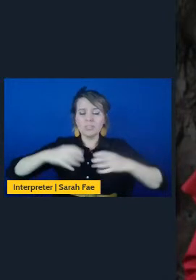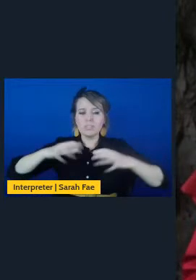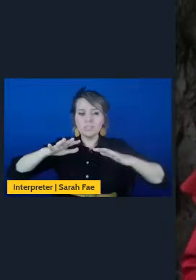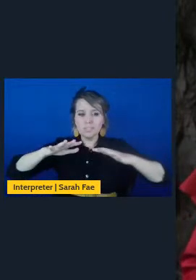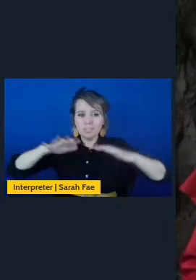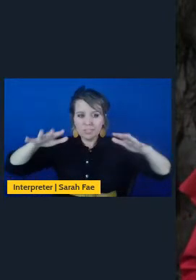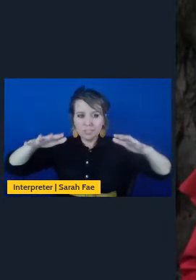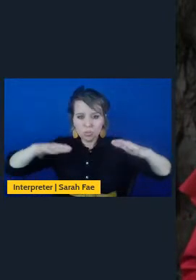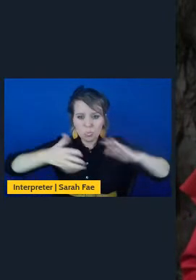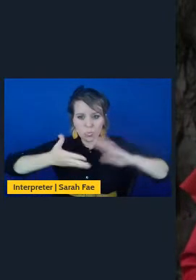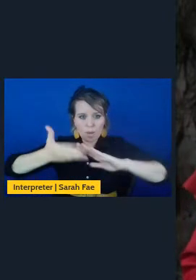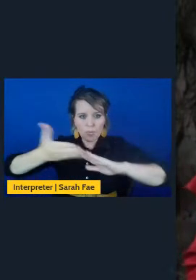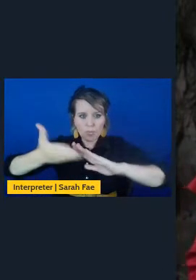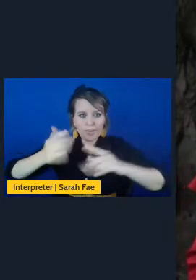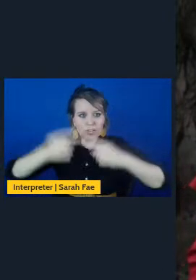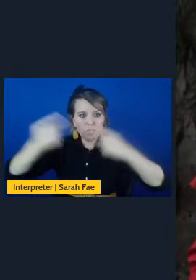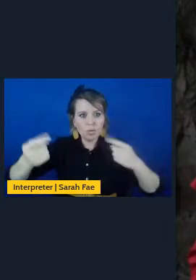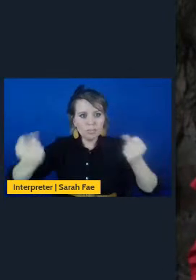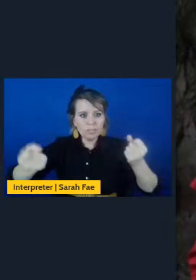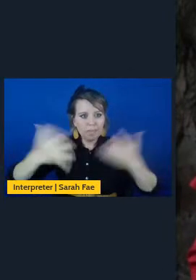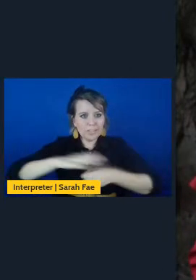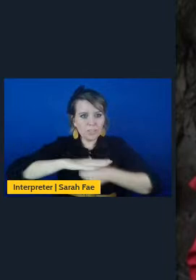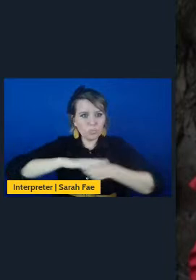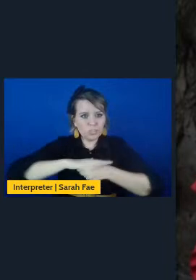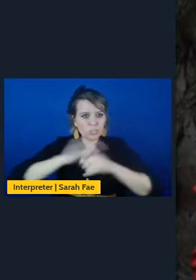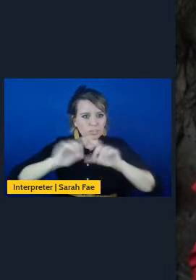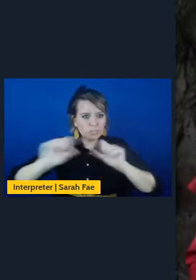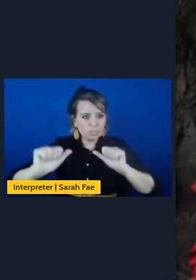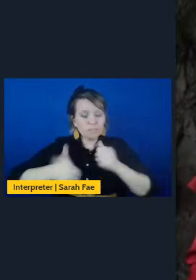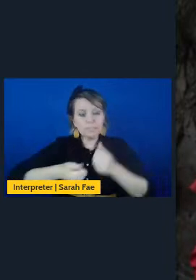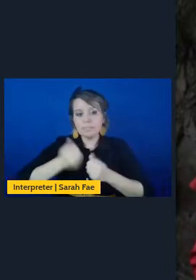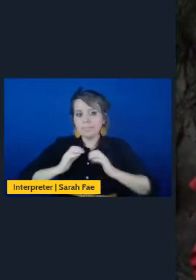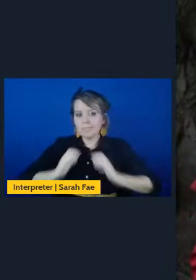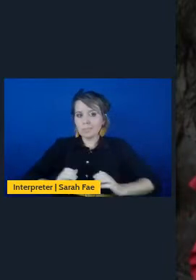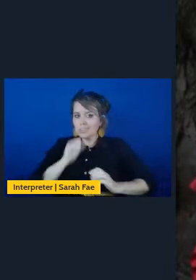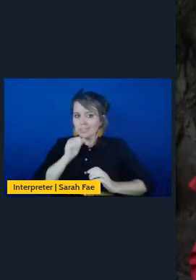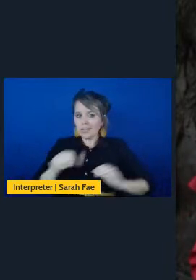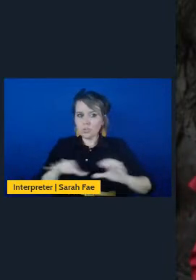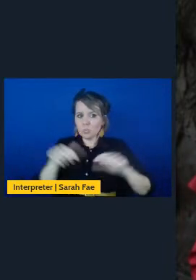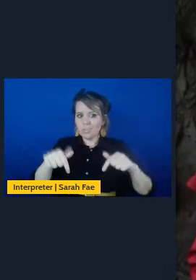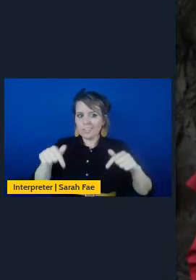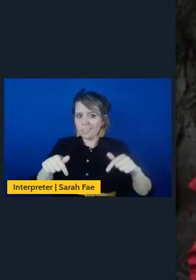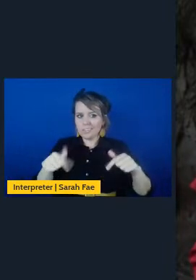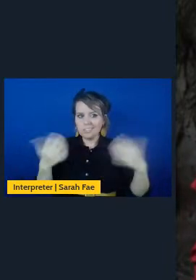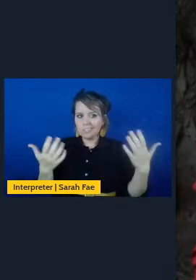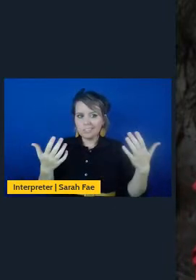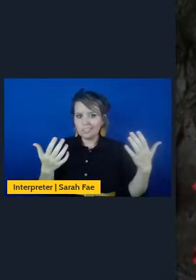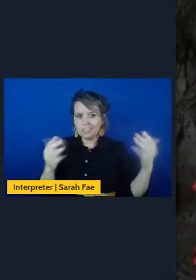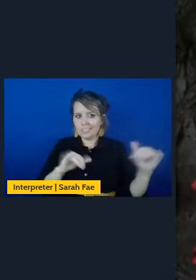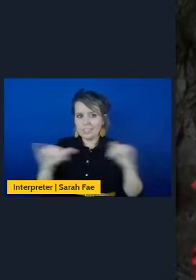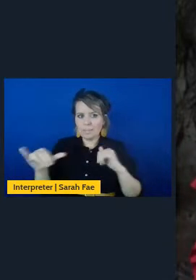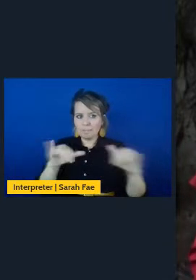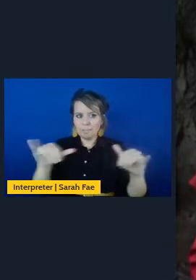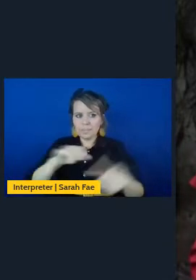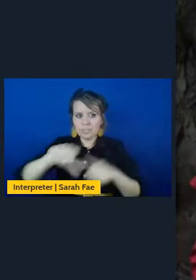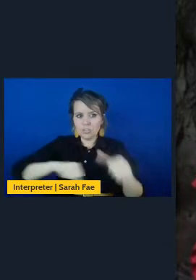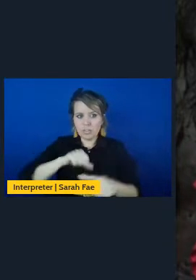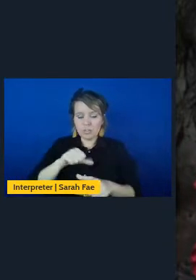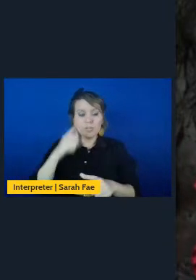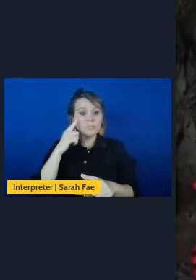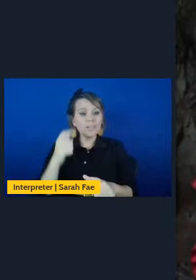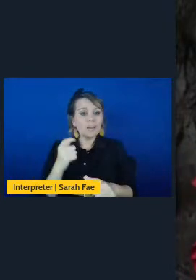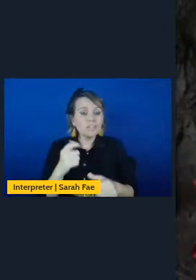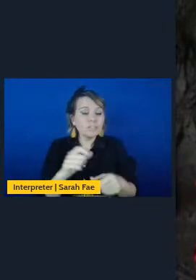regions simultaneously. And most customers aren't doing this in quite the same way. Because in practice, what happens